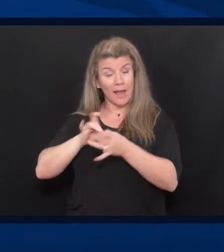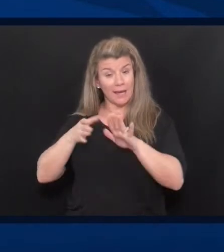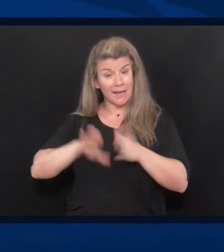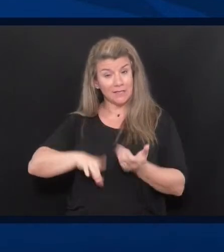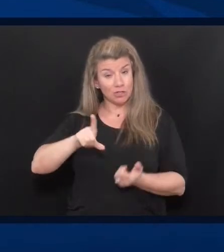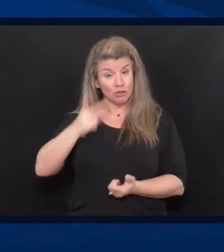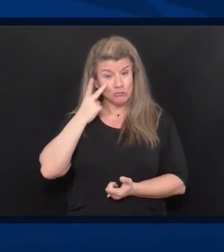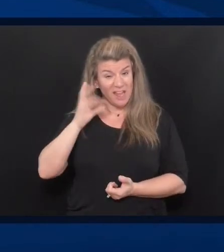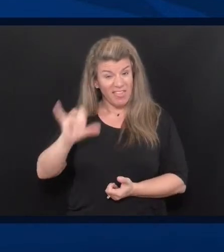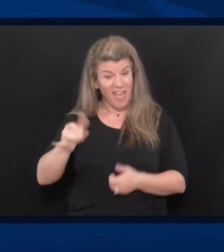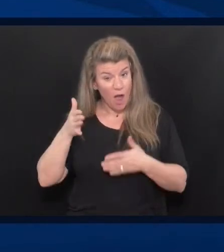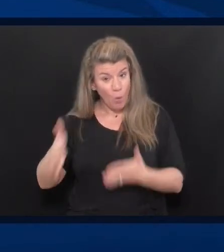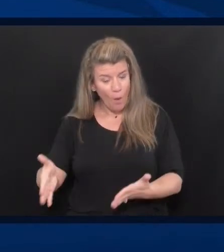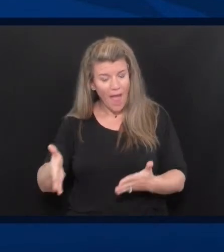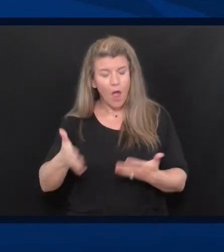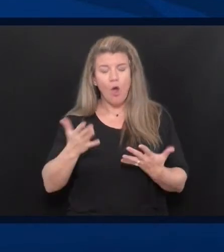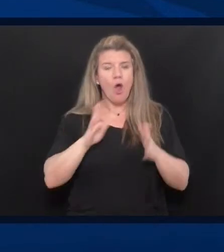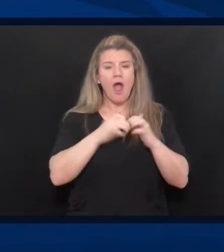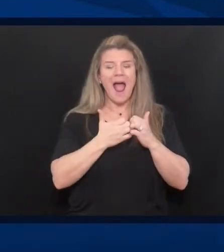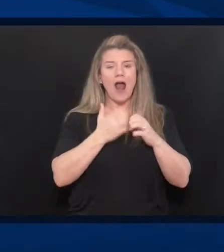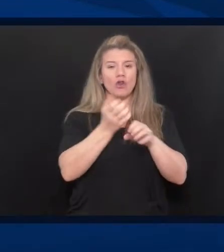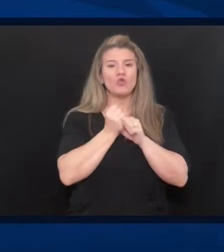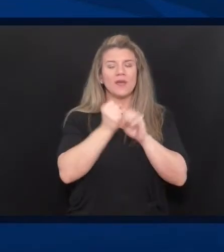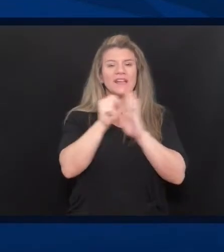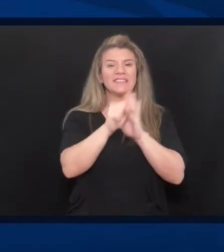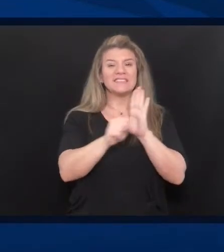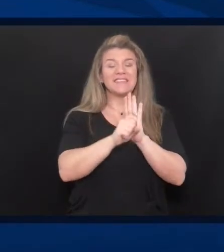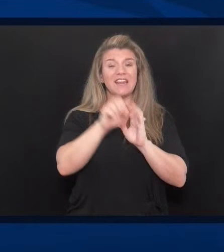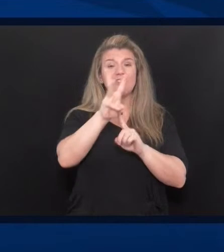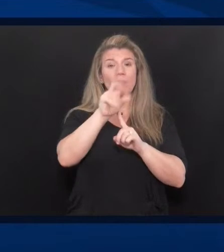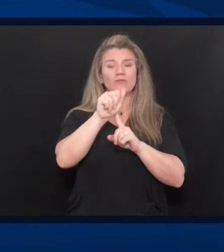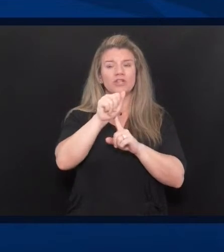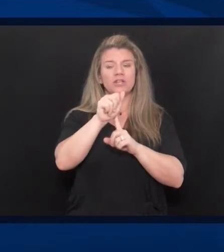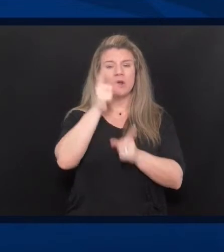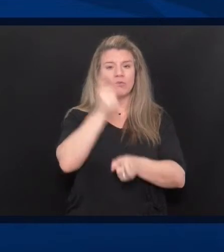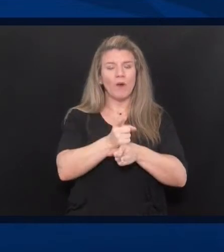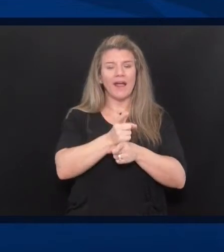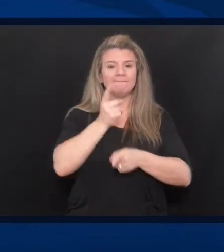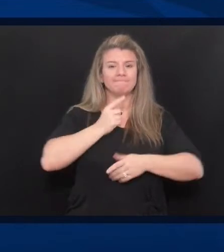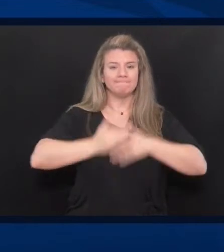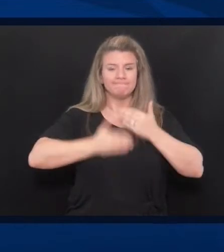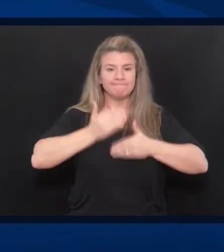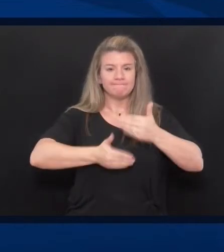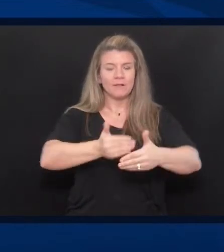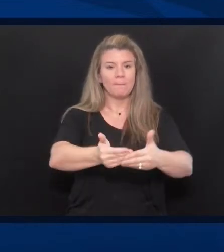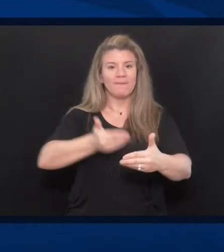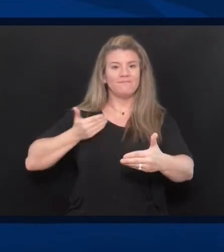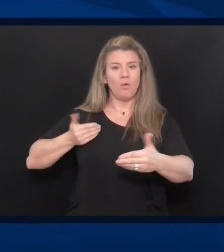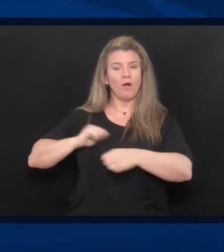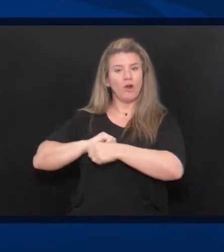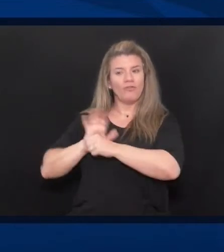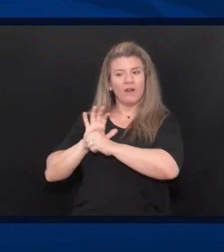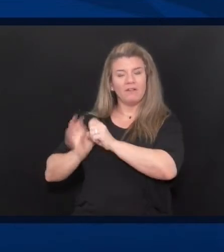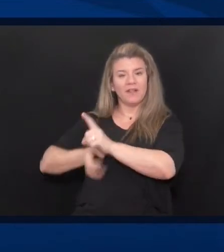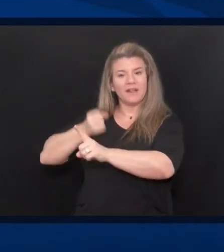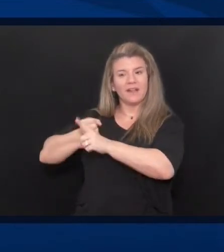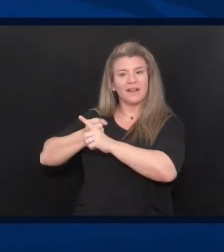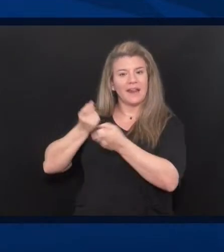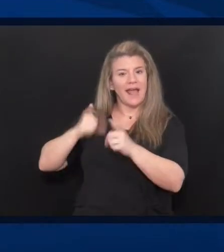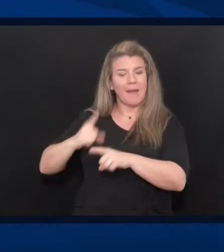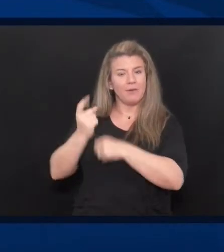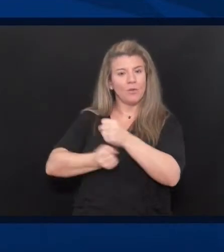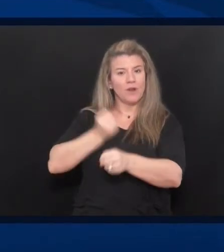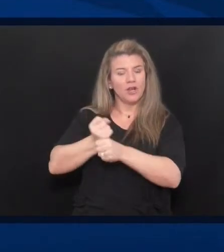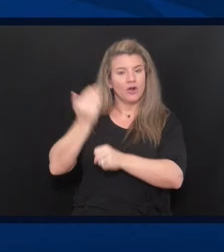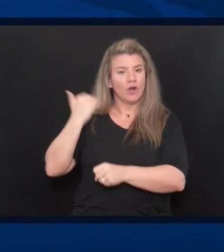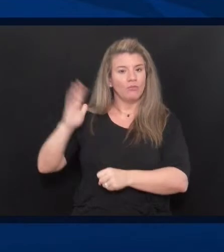And how do you get the state of West Virginia back on the track that you had it on prior to the pandemic taking effect a year ago? Thank